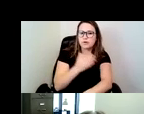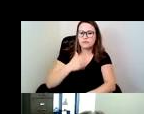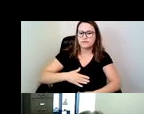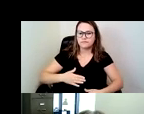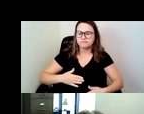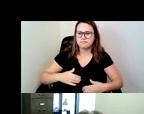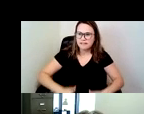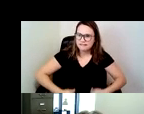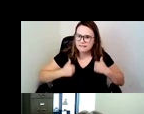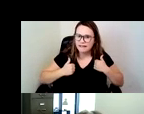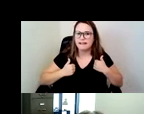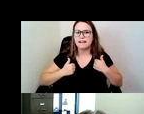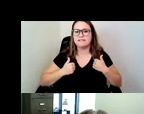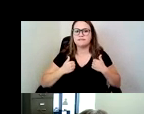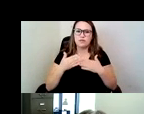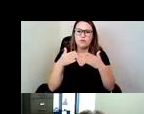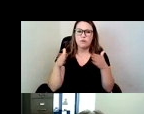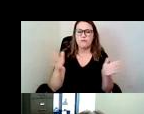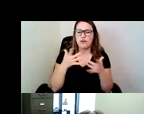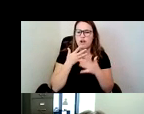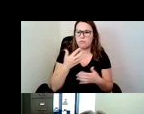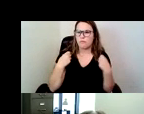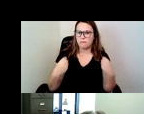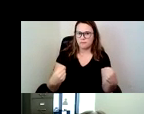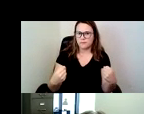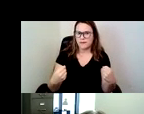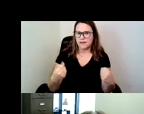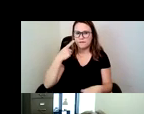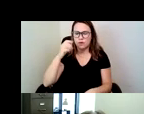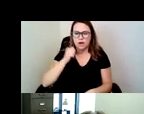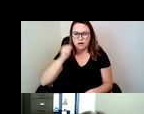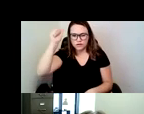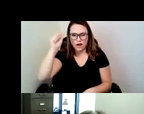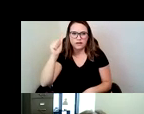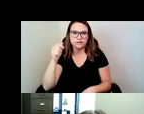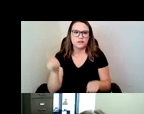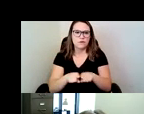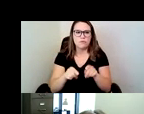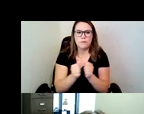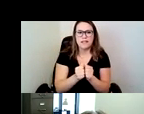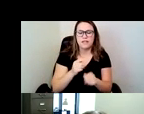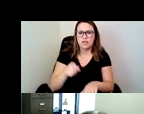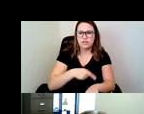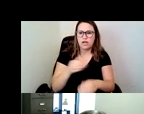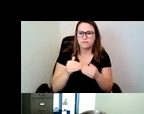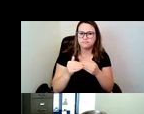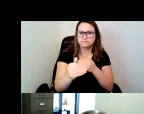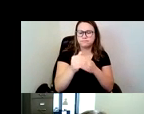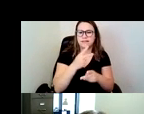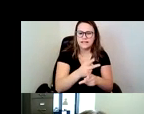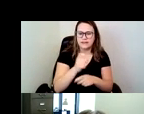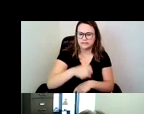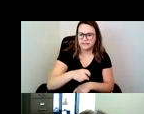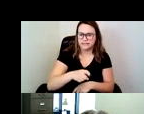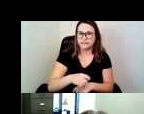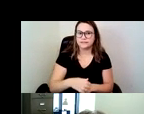life and overall well-being for adults and those with long-term care needs. We do that